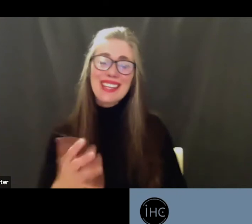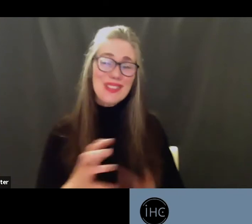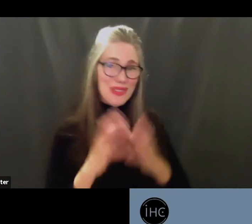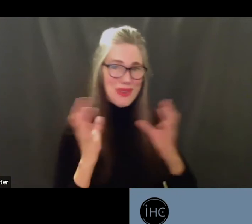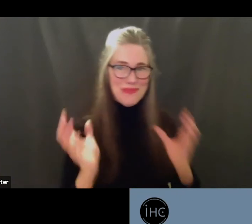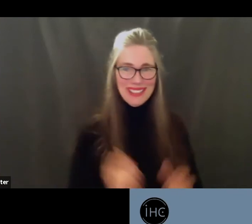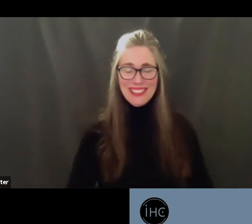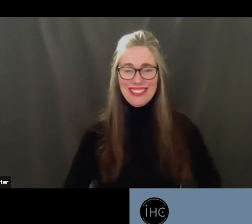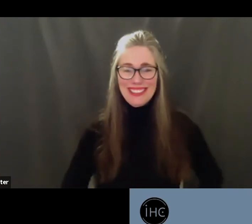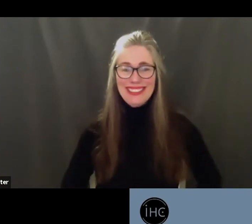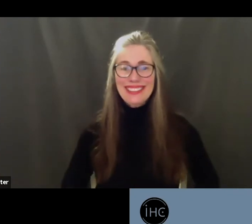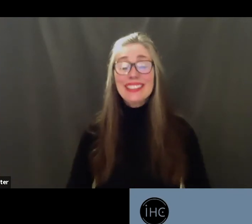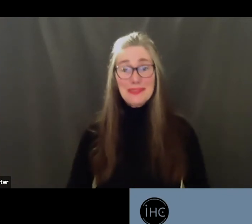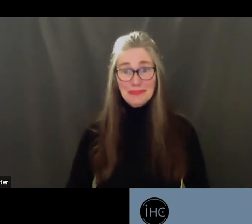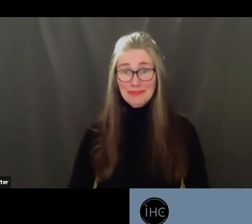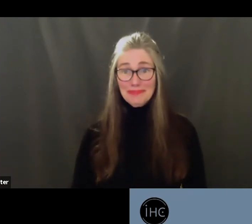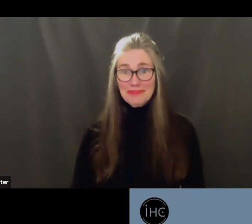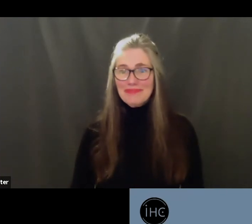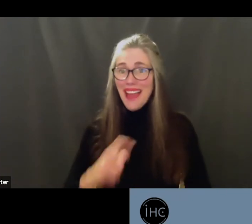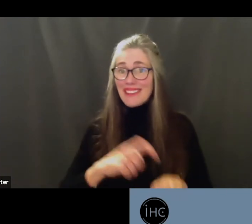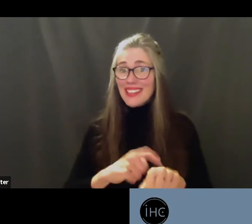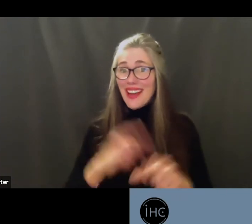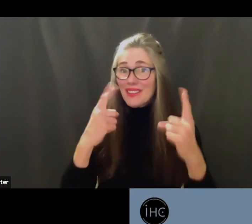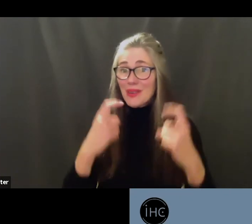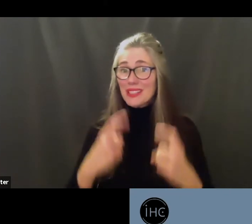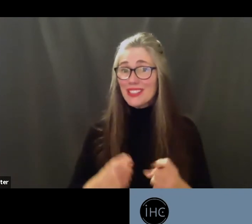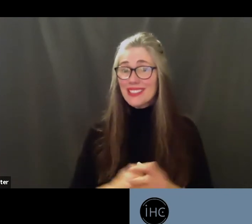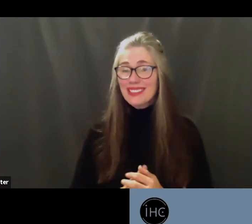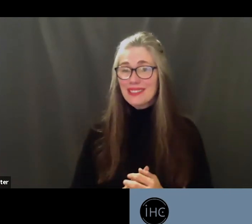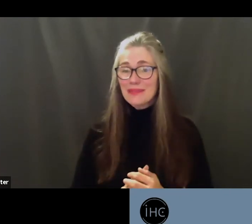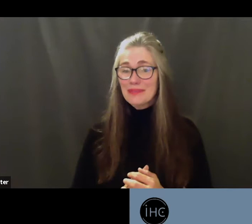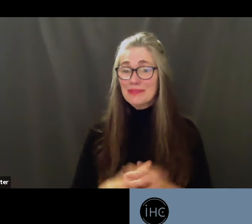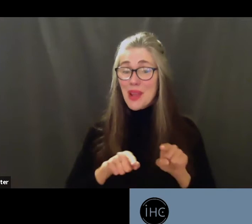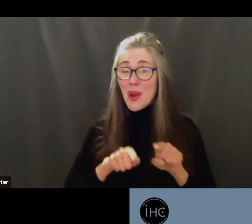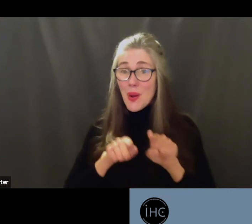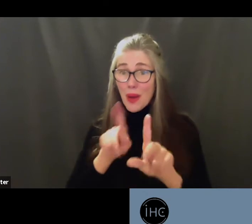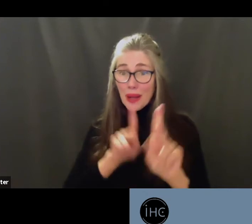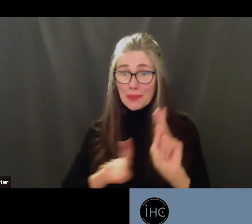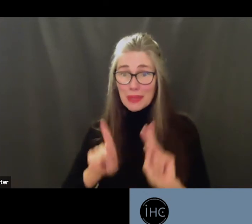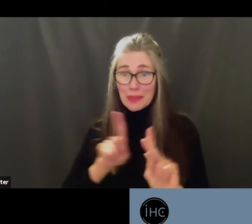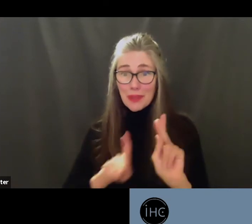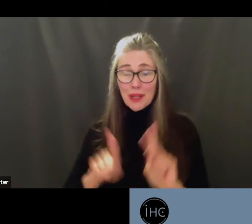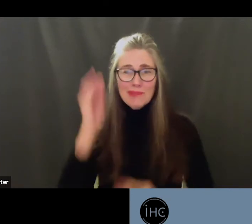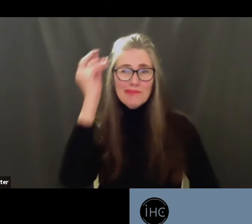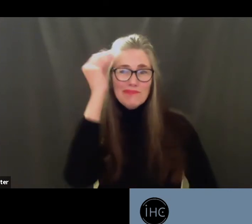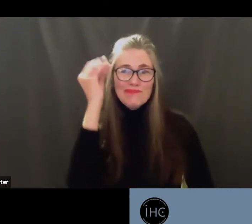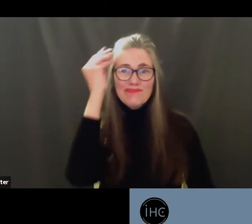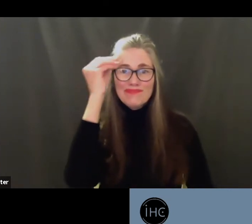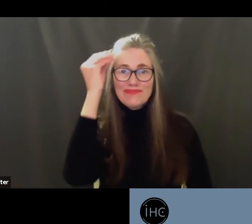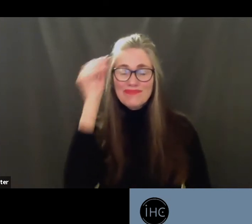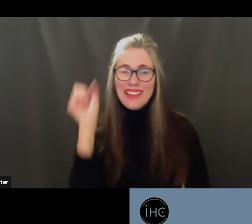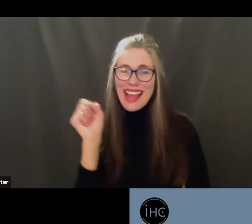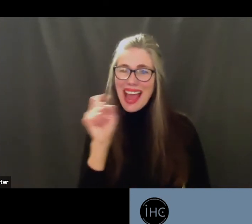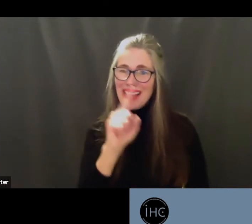much. Yes, we have time for questions. And while people are gathering their thoughts, let me ask